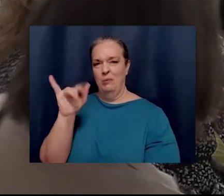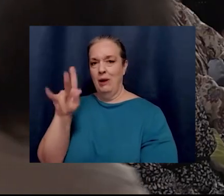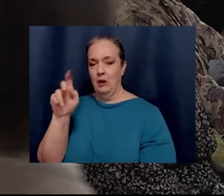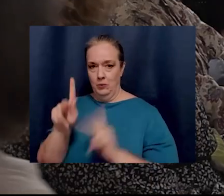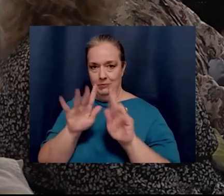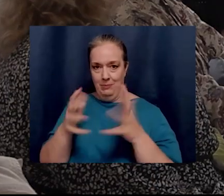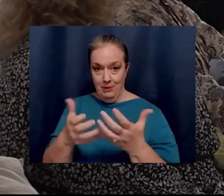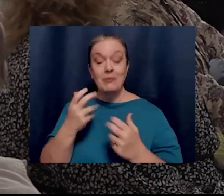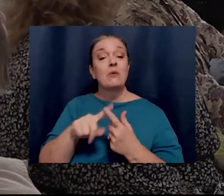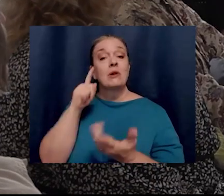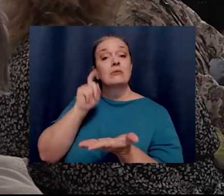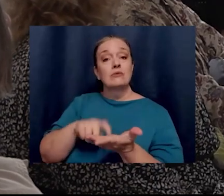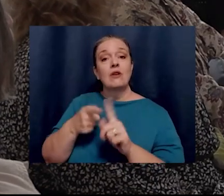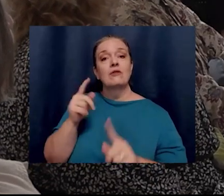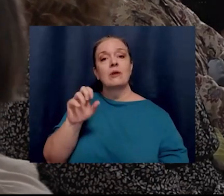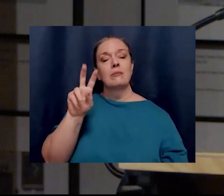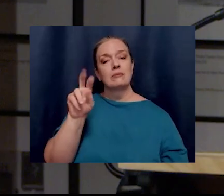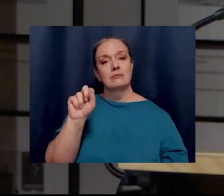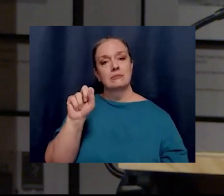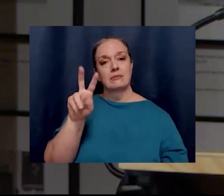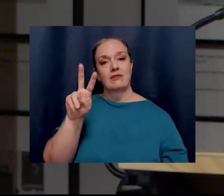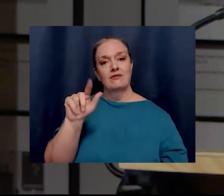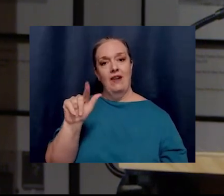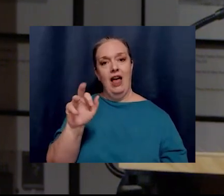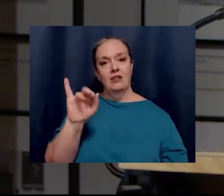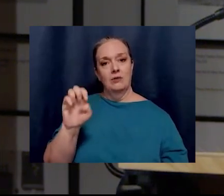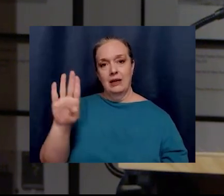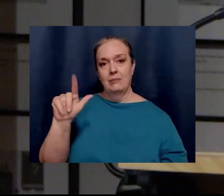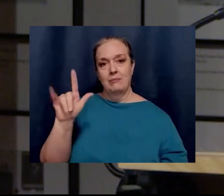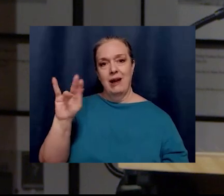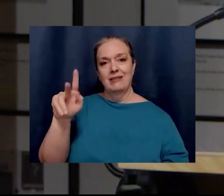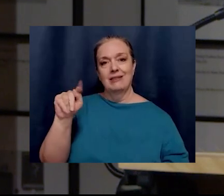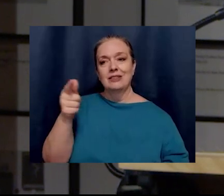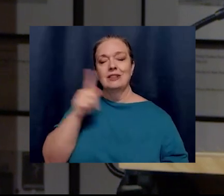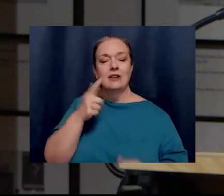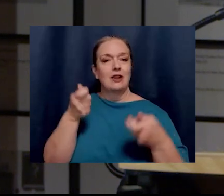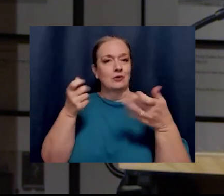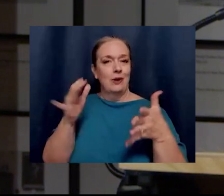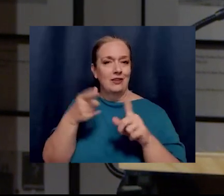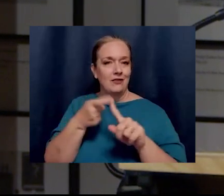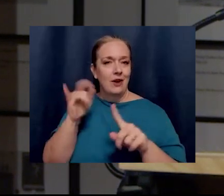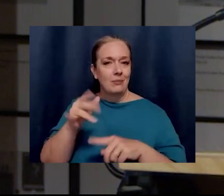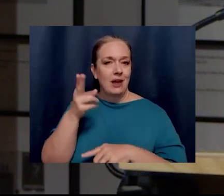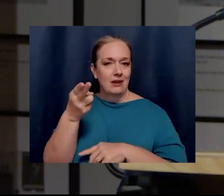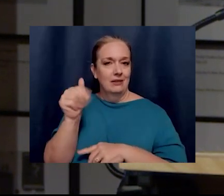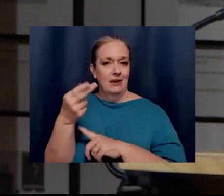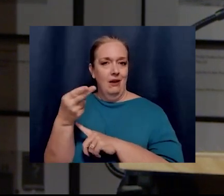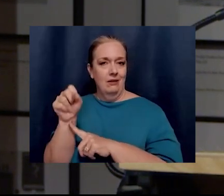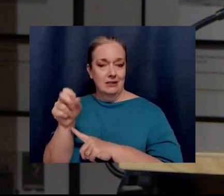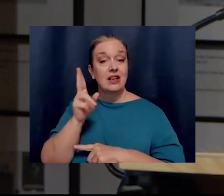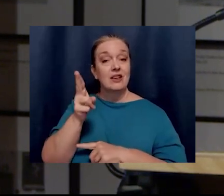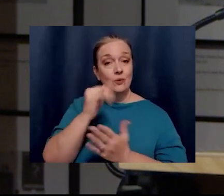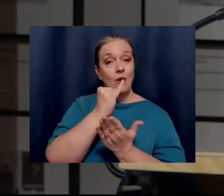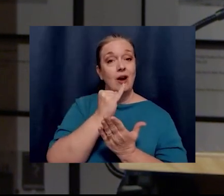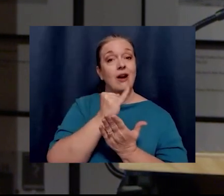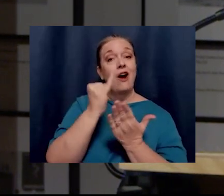Historic Artist Homes and Studios program. My name is Mackenzie Dunstan. I am the Grants and Outreach Manager for the Boise City Department of Arts and History,